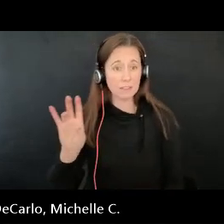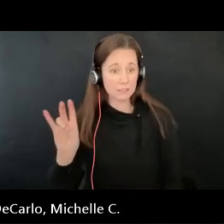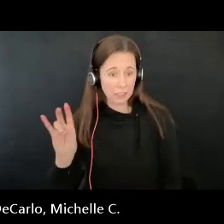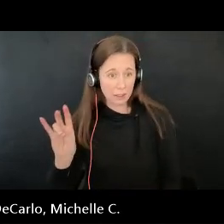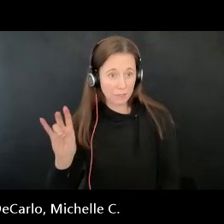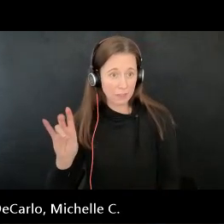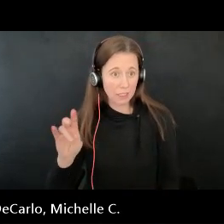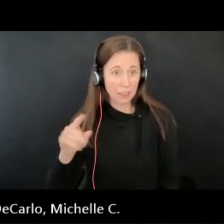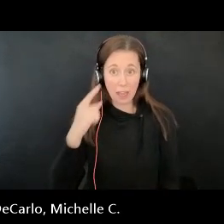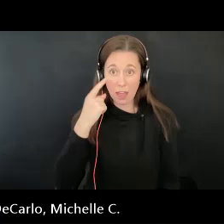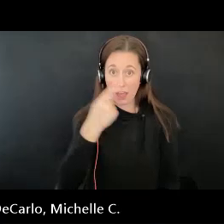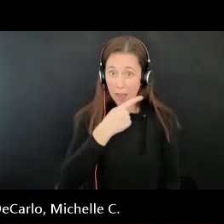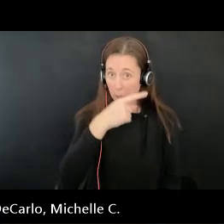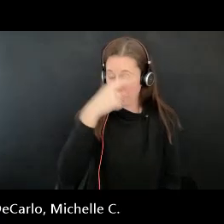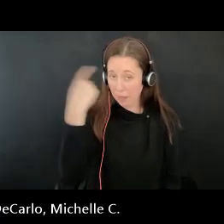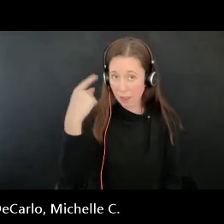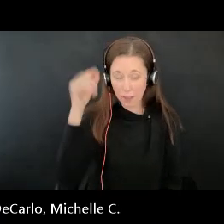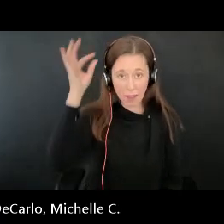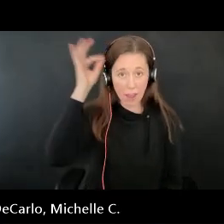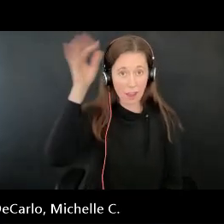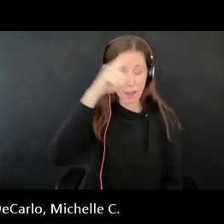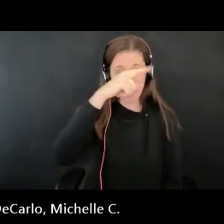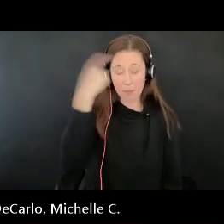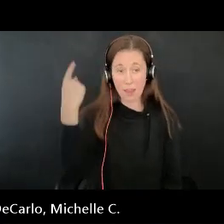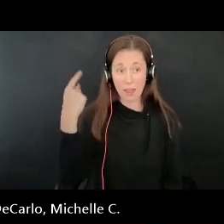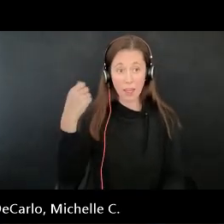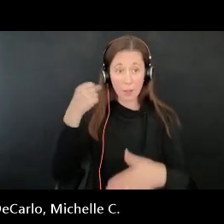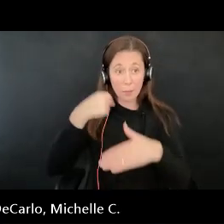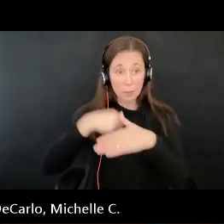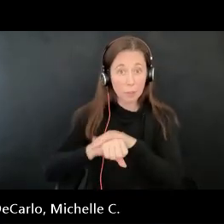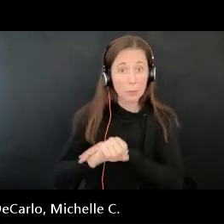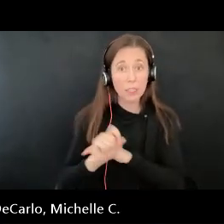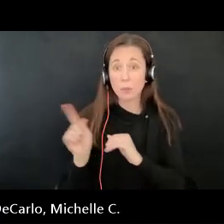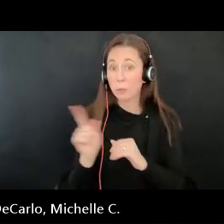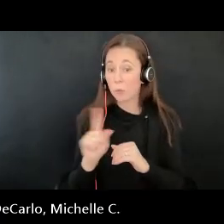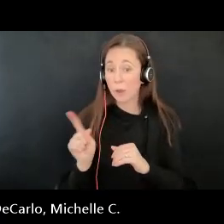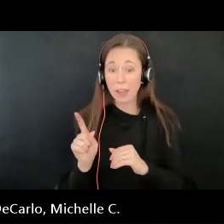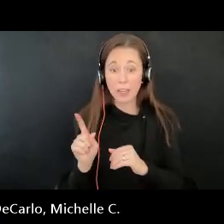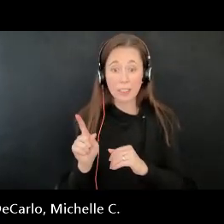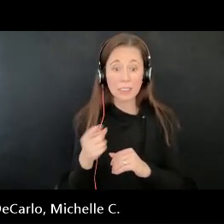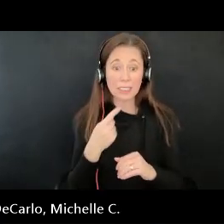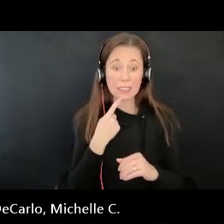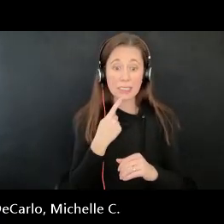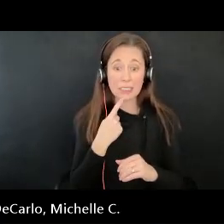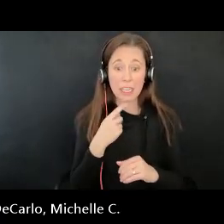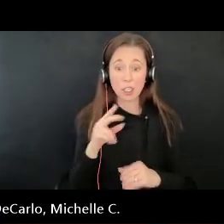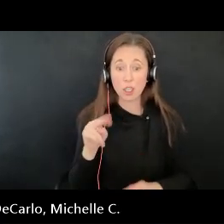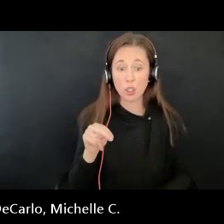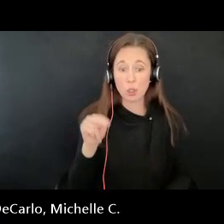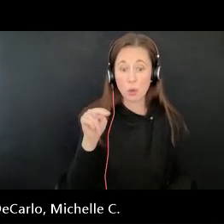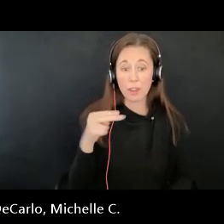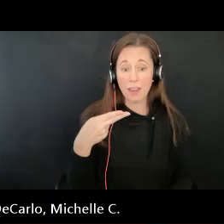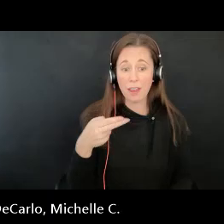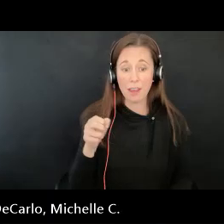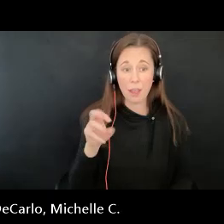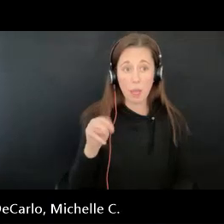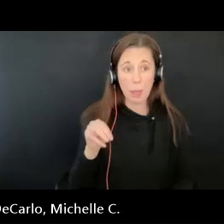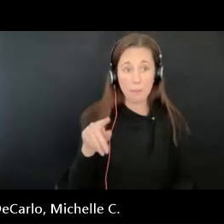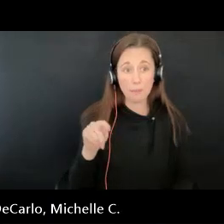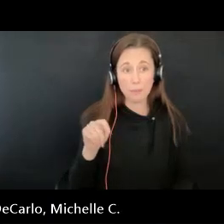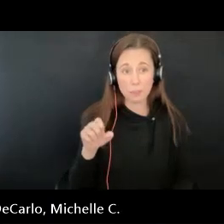Black, birthplace. In many places where it said Northampton County, Virginia, this is the first document